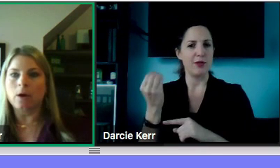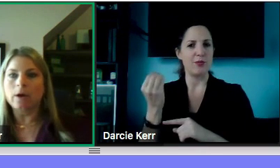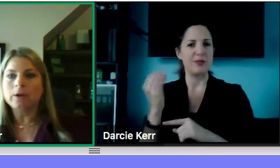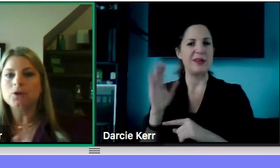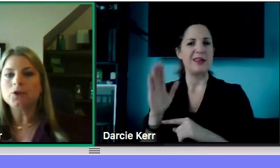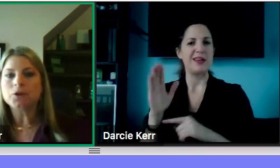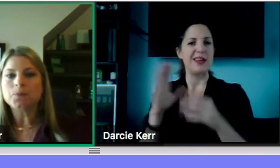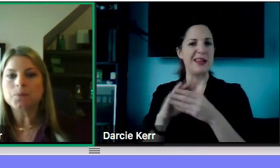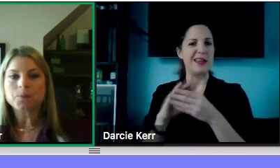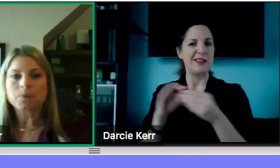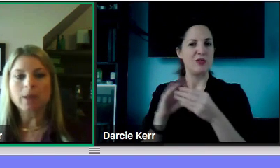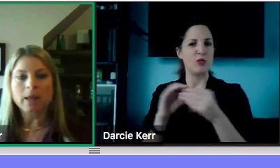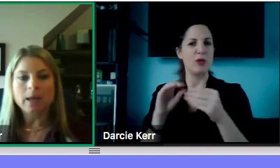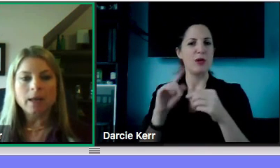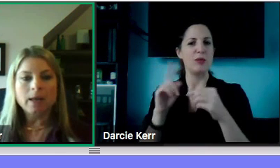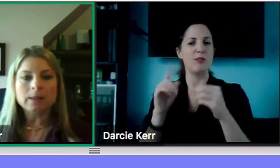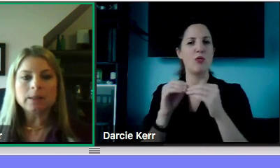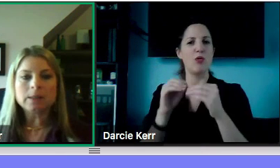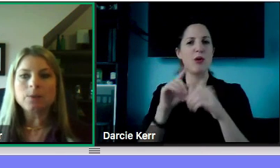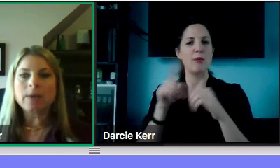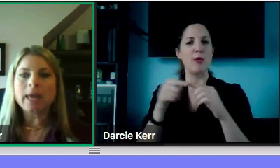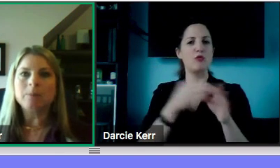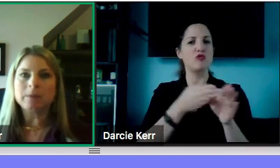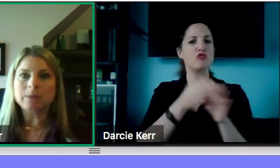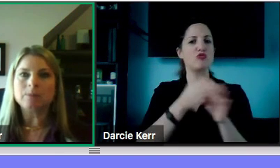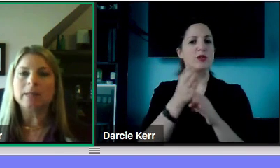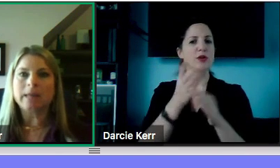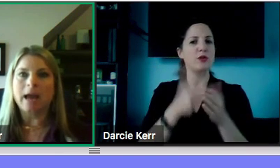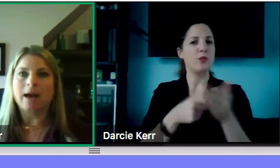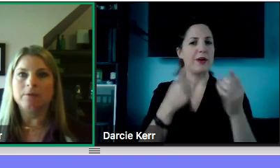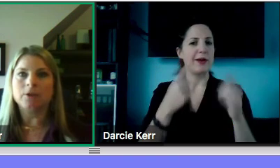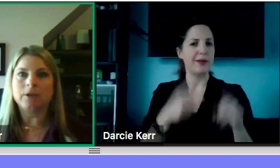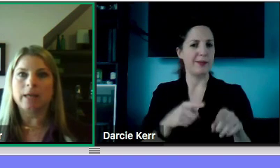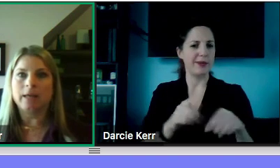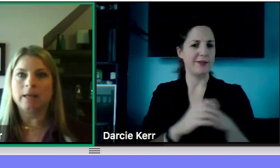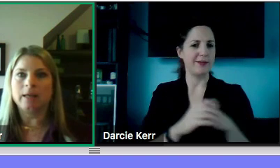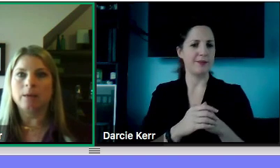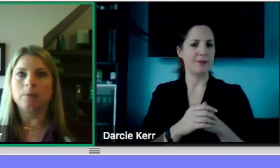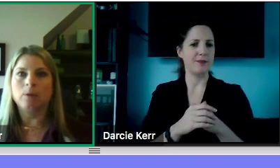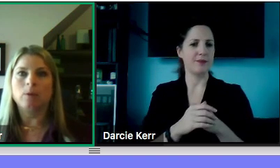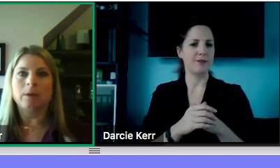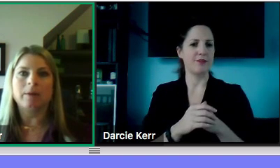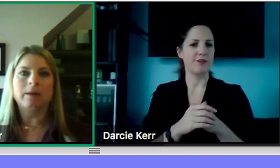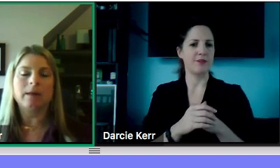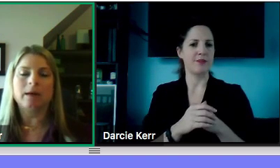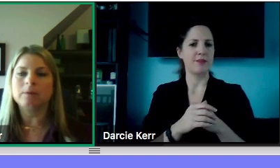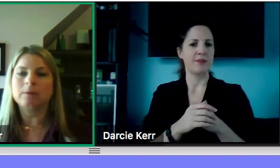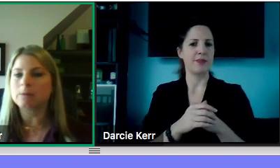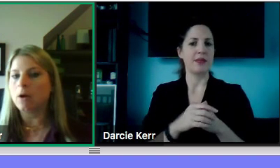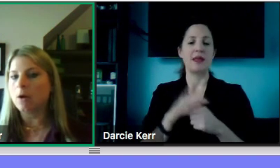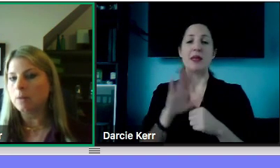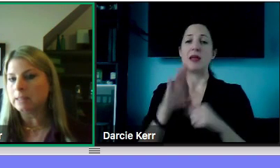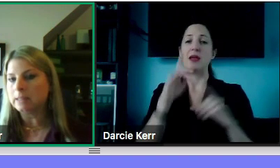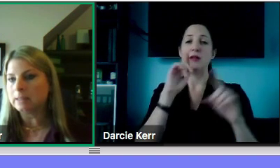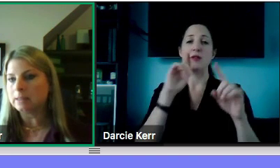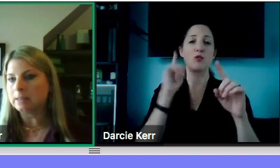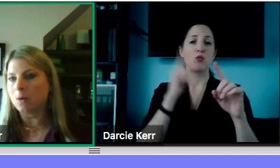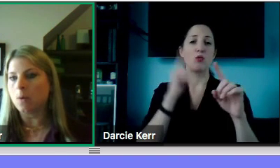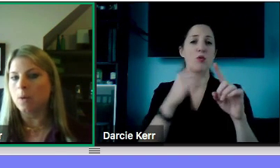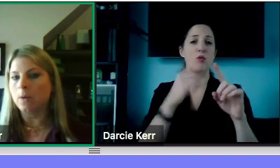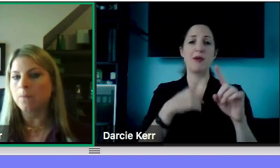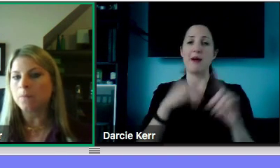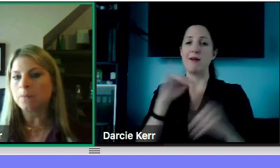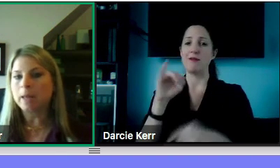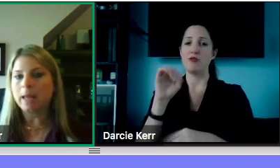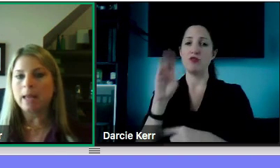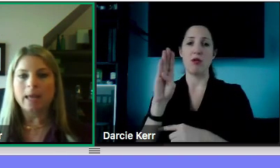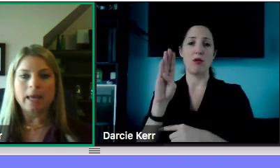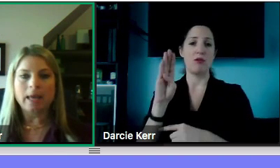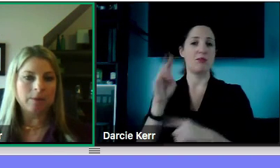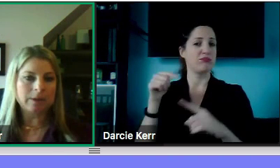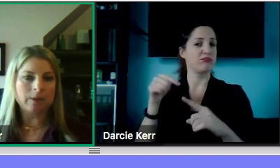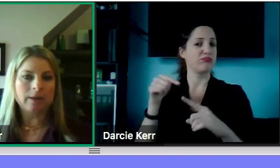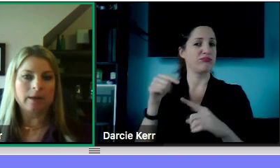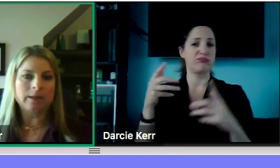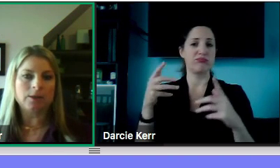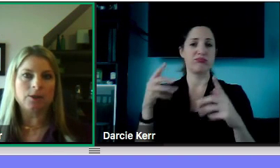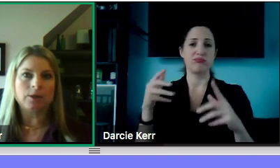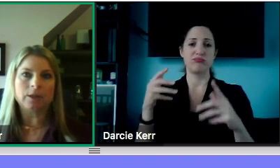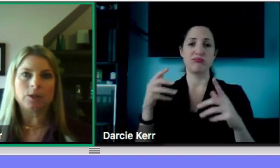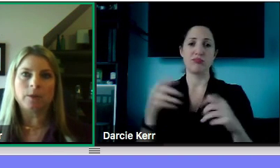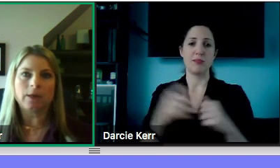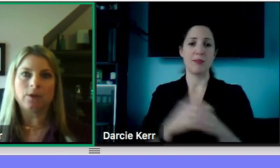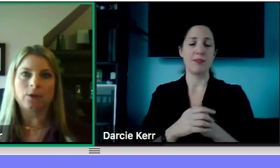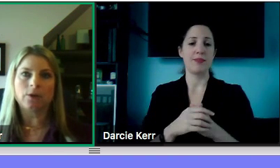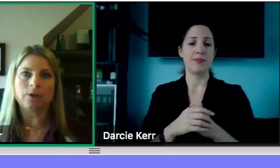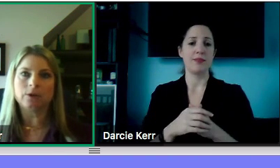business launch. So Cam was really after gaining employment. That was always his goal. He was with